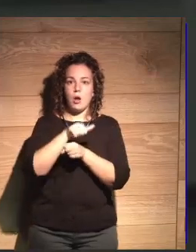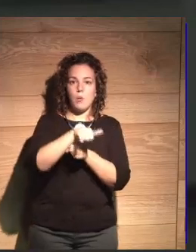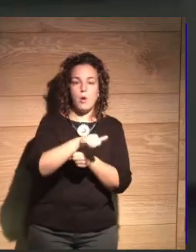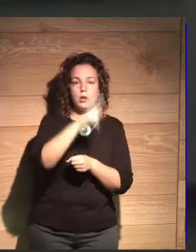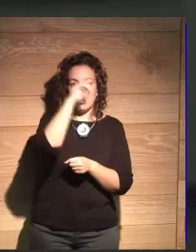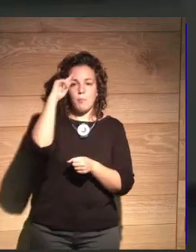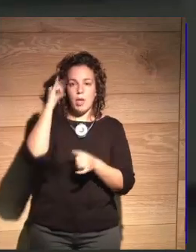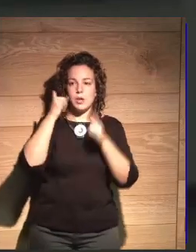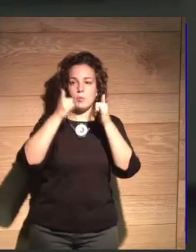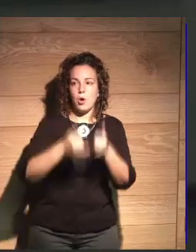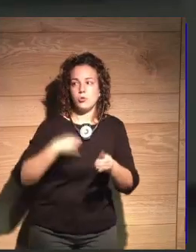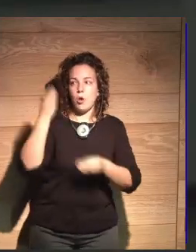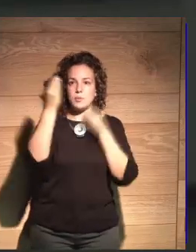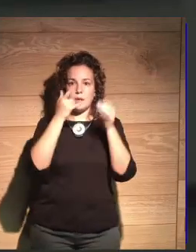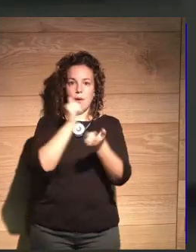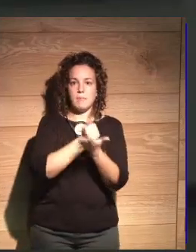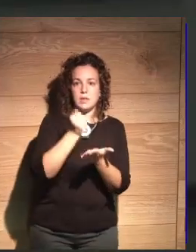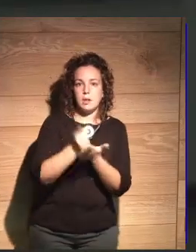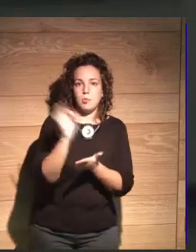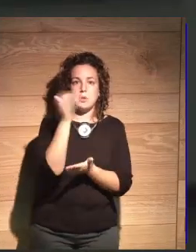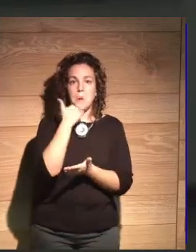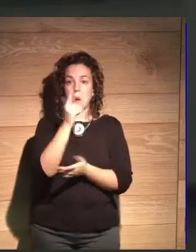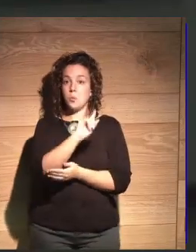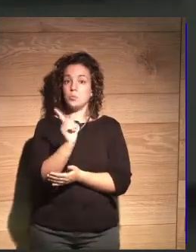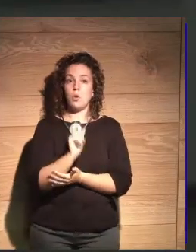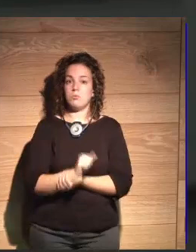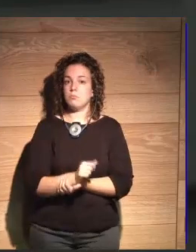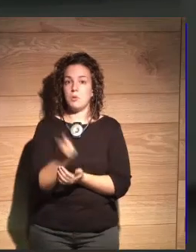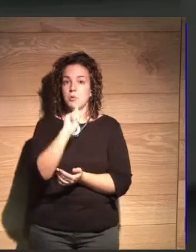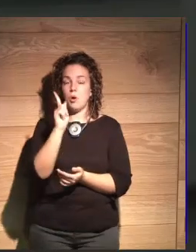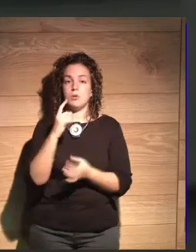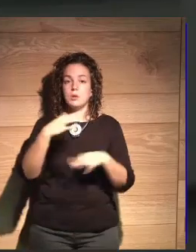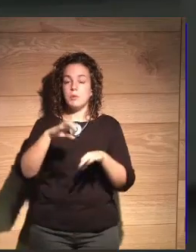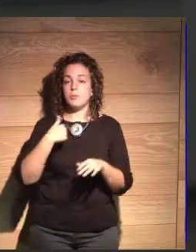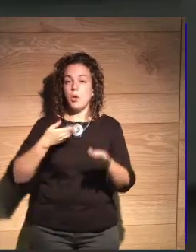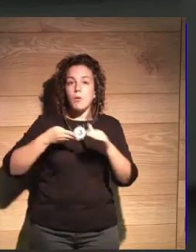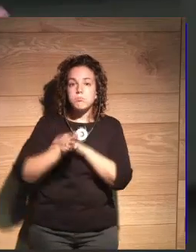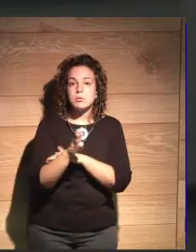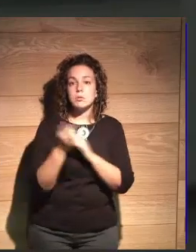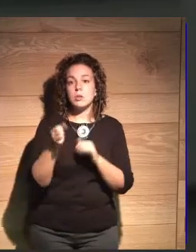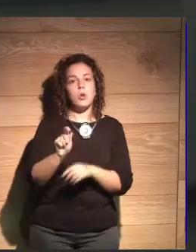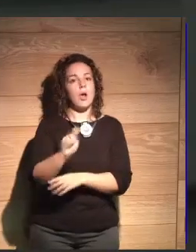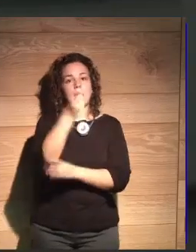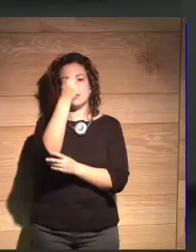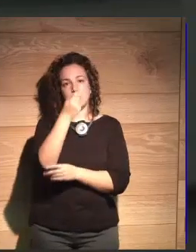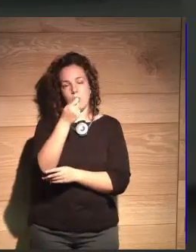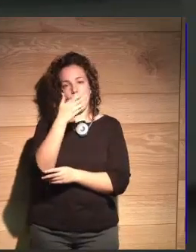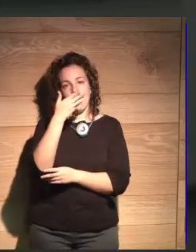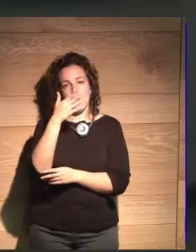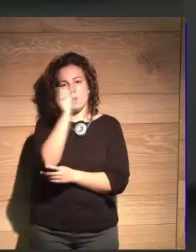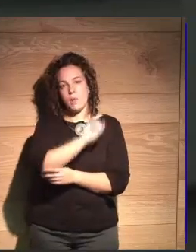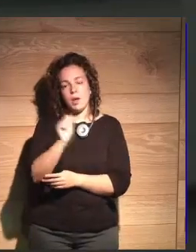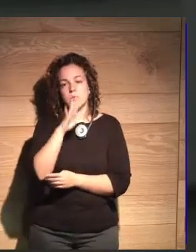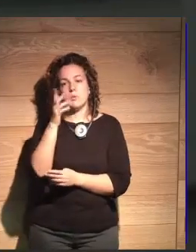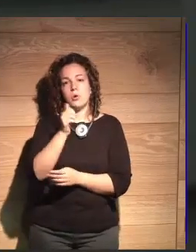my passport. No, I didn't have to pull out my passport. That's wonderful success within Europe in the last 70